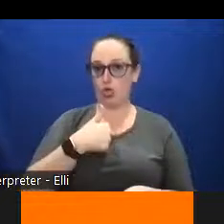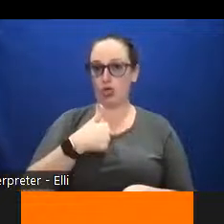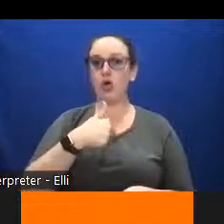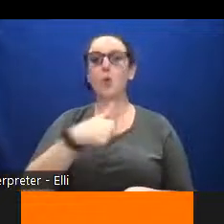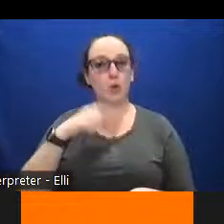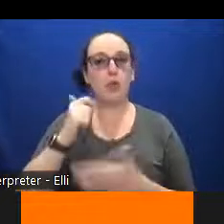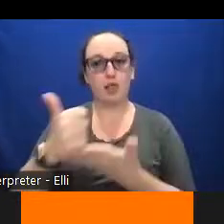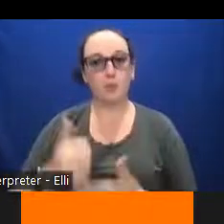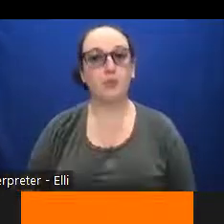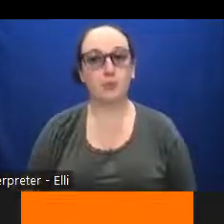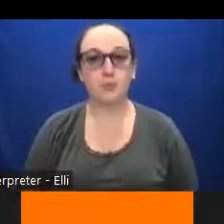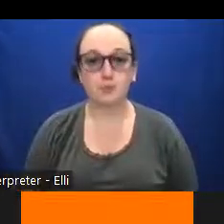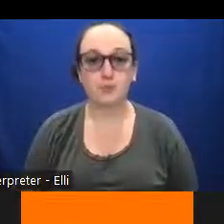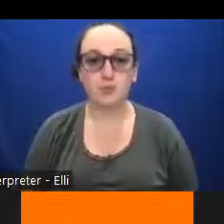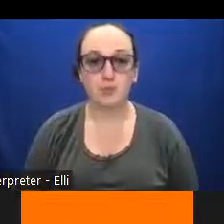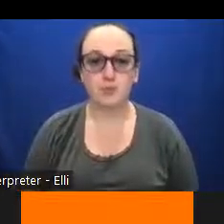process.